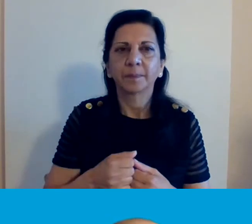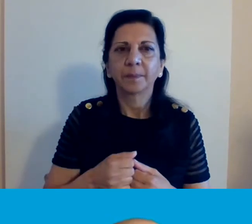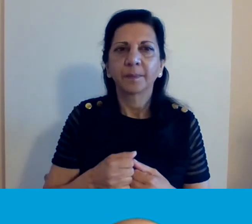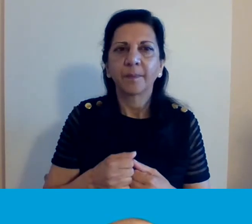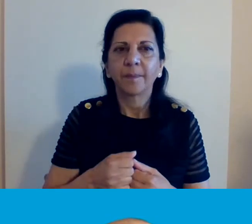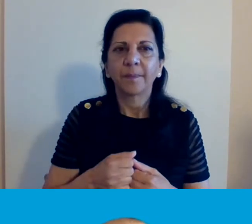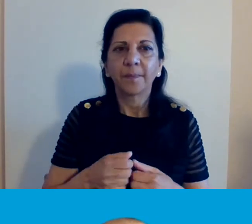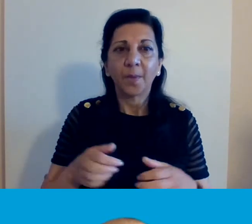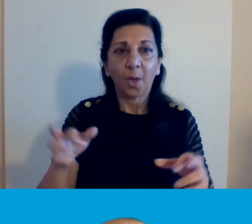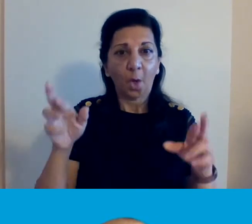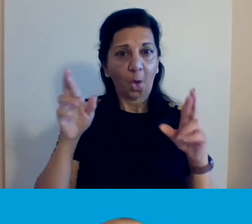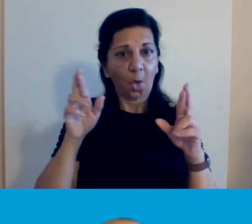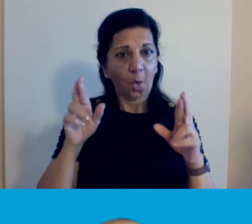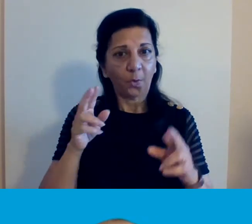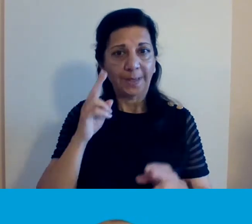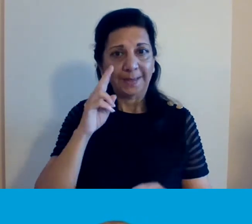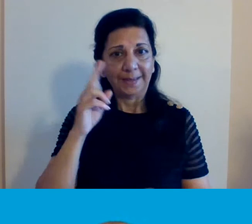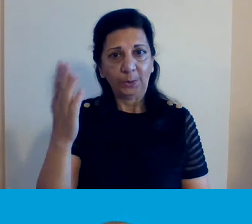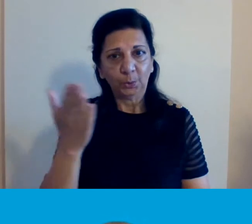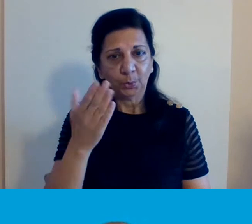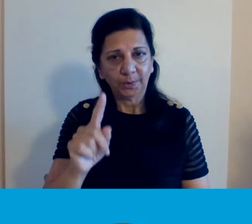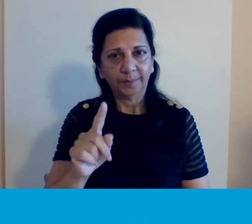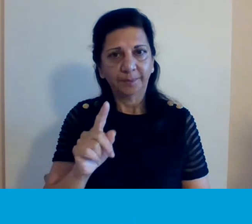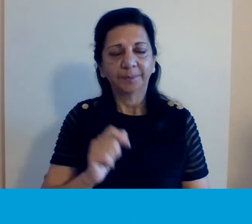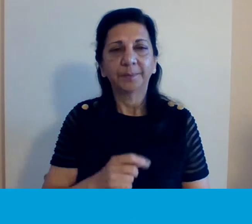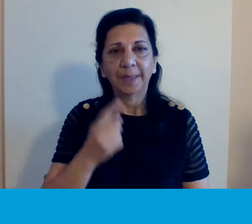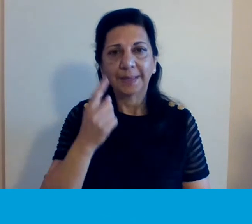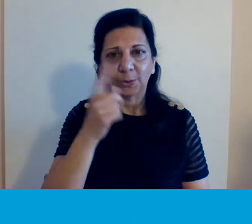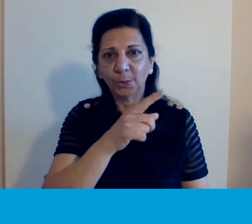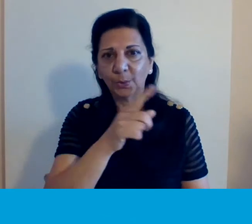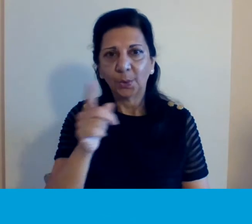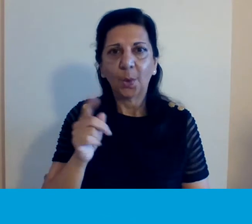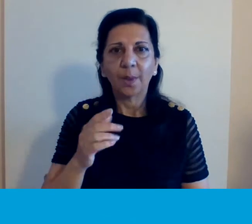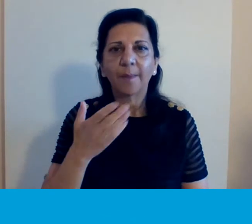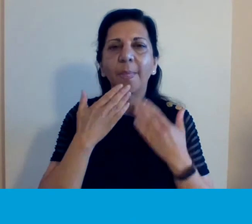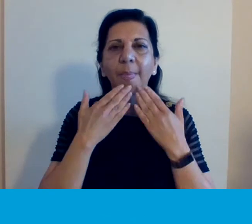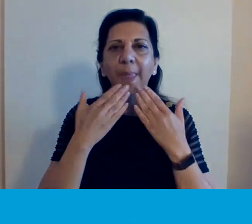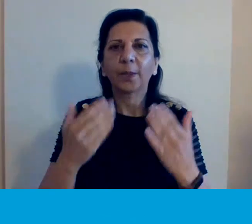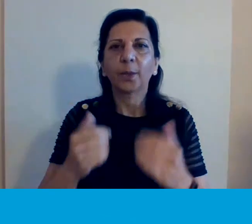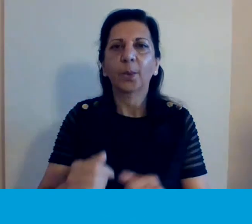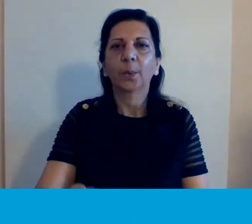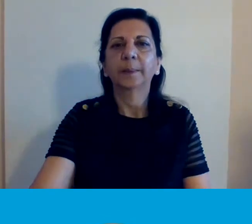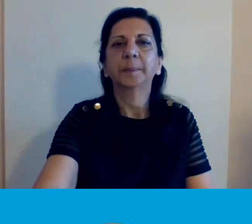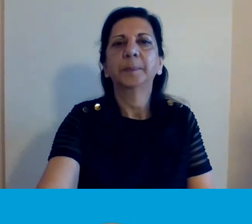hopefully, see you all soon at future dates. Bye-bye, everybody. Thanks, everybody. Thank you. Cheers.